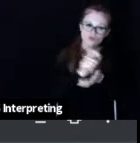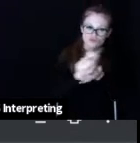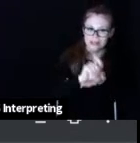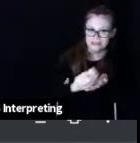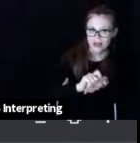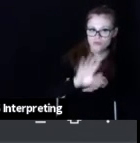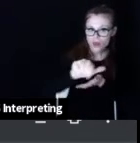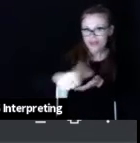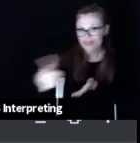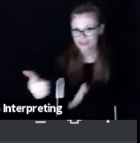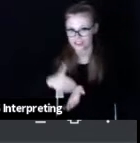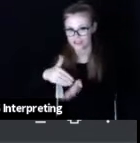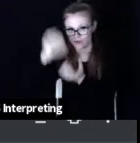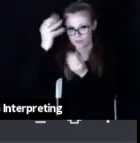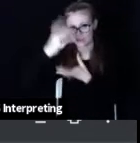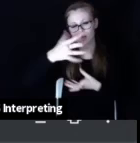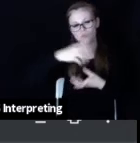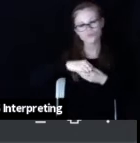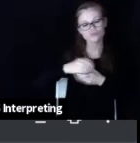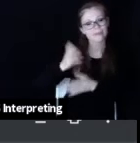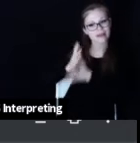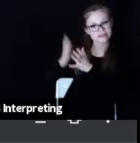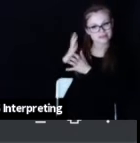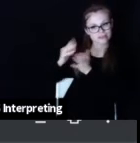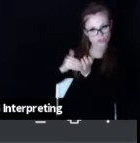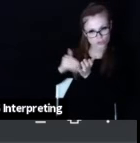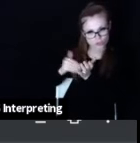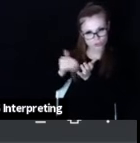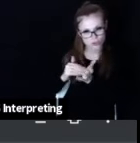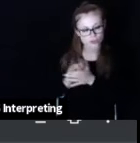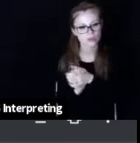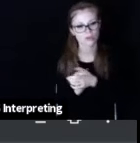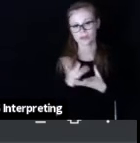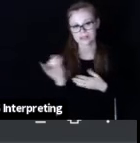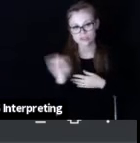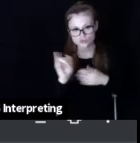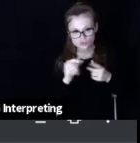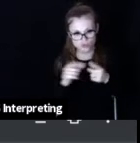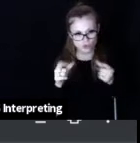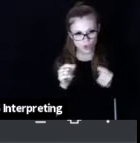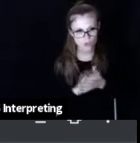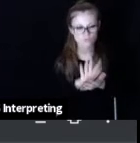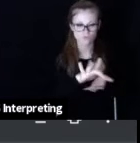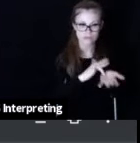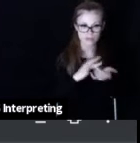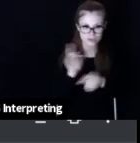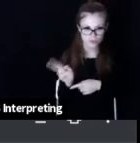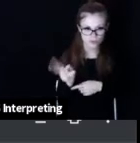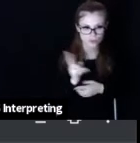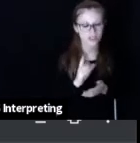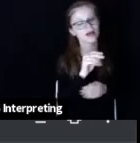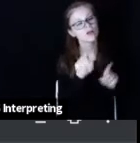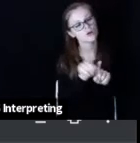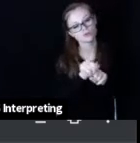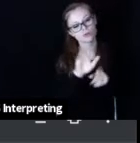doctors, including past doctors or past medical providers, insurance cards, your medical history, and your